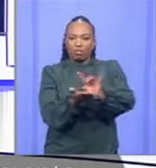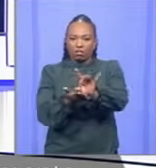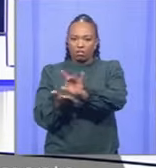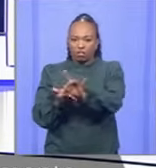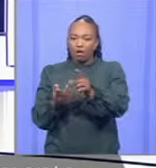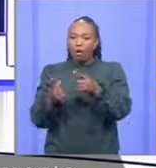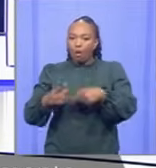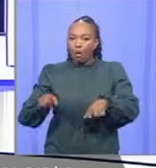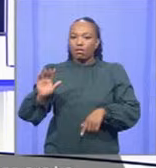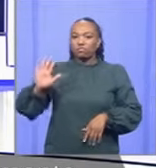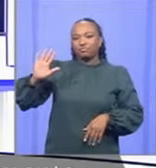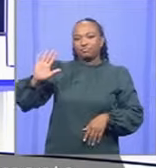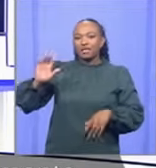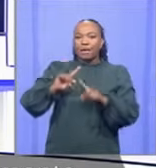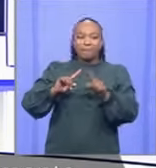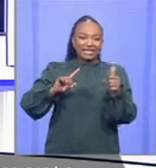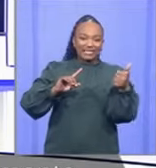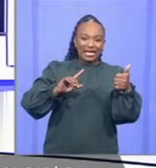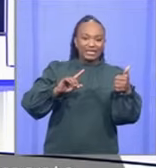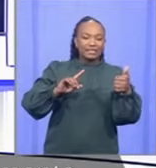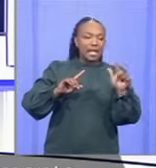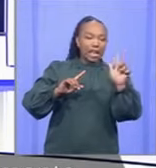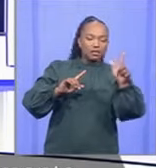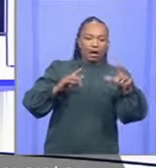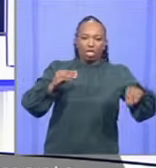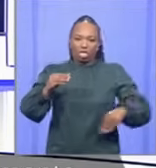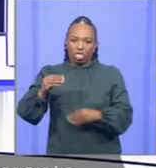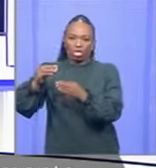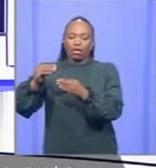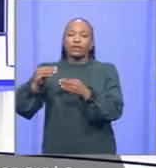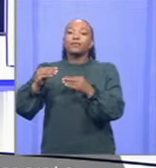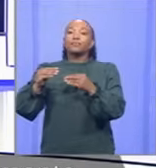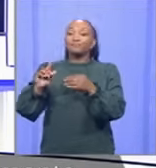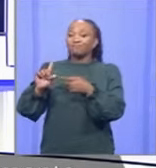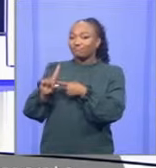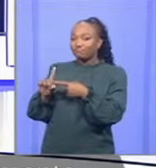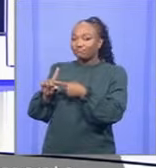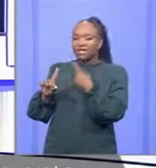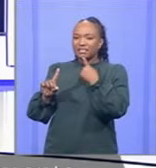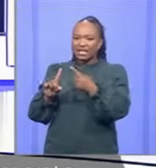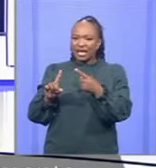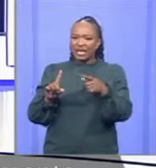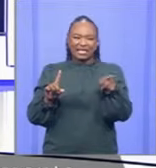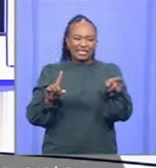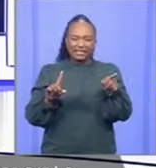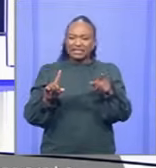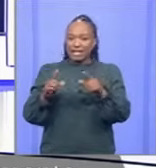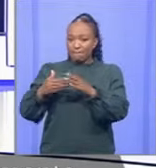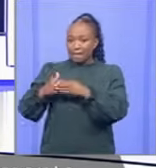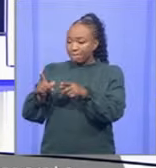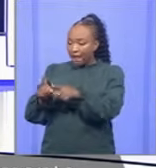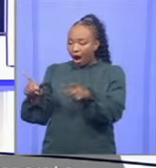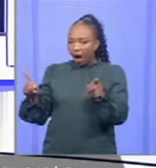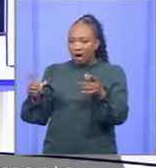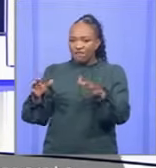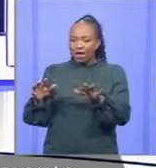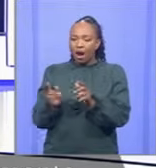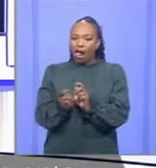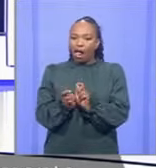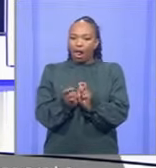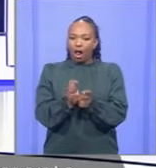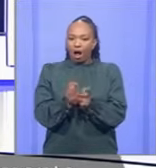ba tshela ba ile ba išwa parlamenteng ka morago. Ndlela o re maloko a tlaišitše tshepo ya mokgatlo ka go bea maina a